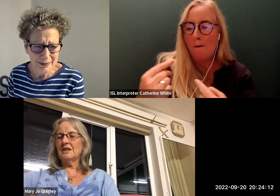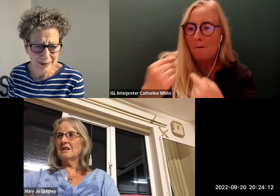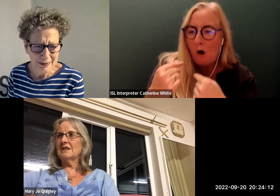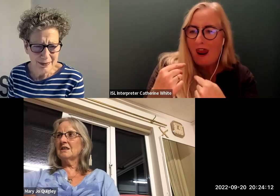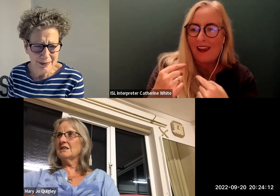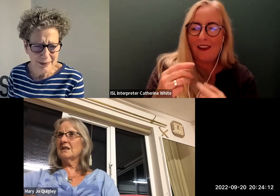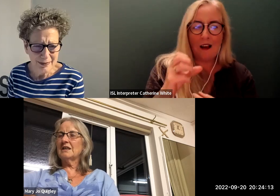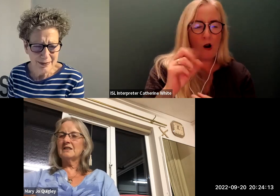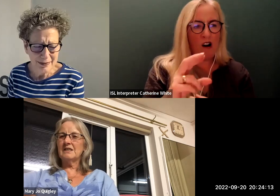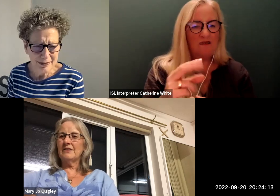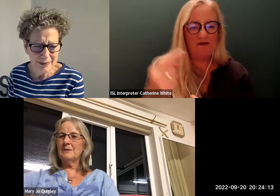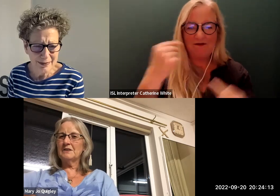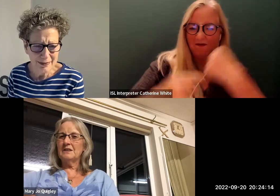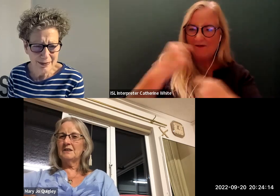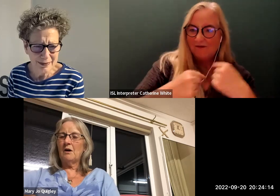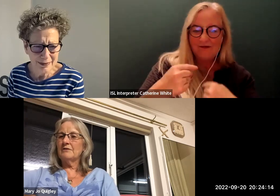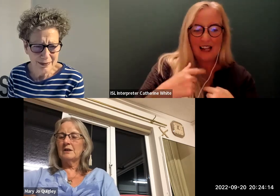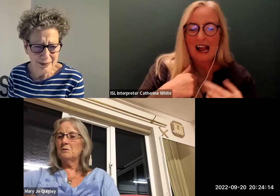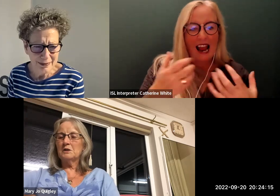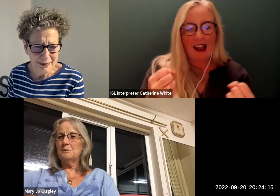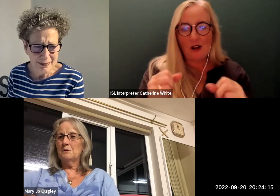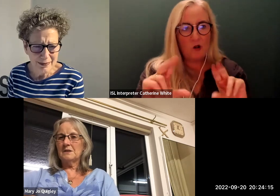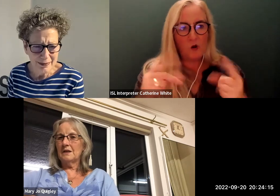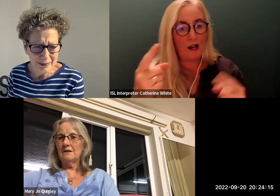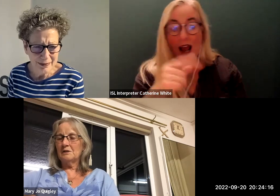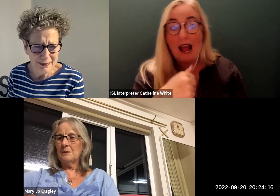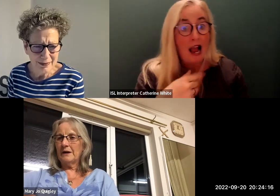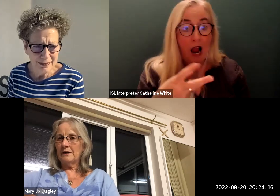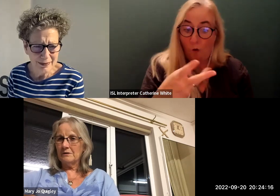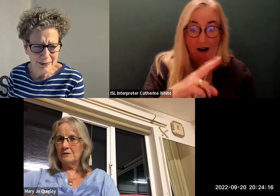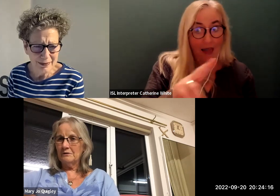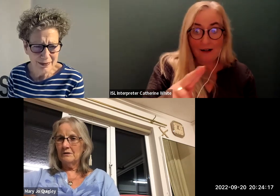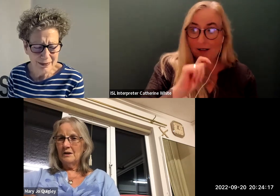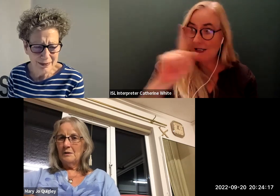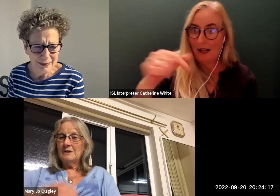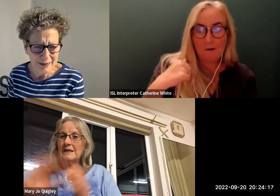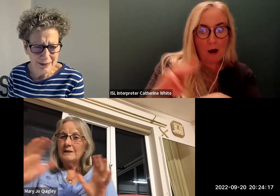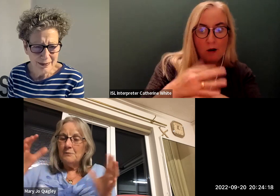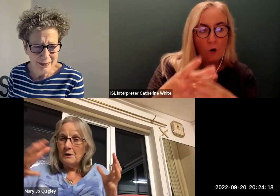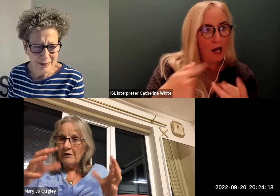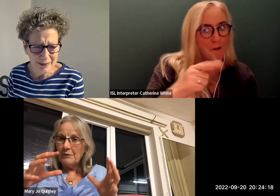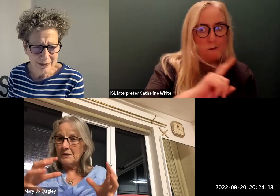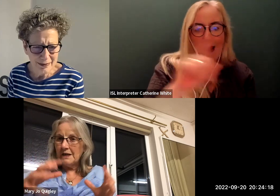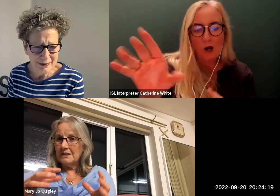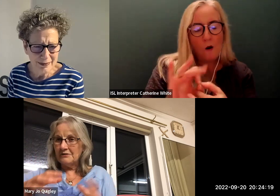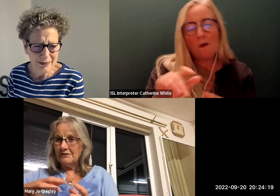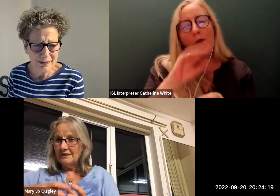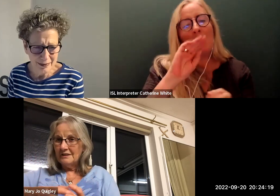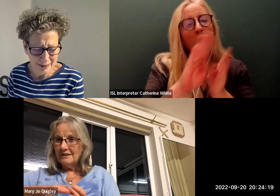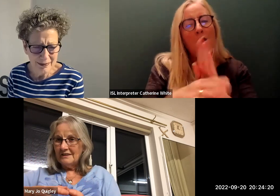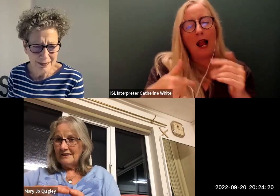taunted, didn't have anybody, you know. Obviously I wouldn't come home and say anything to my parents, you know, because again, you become very